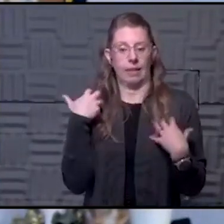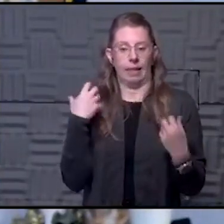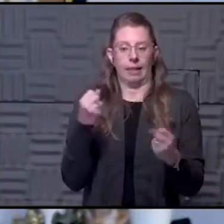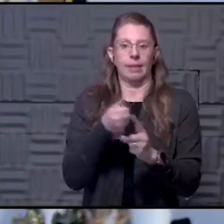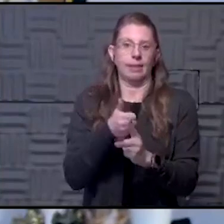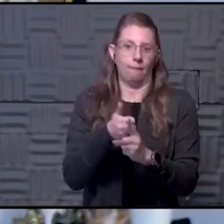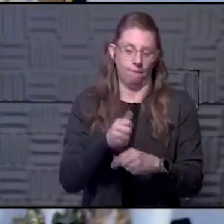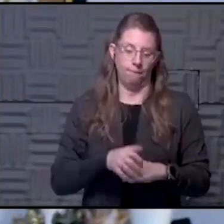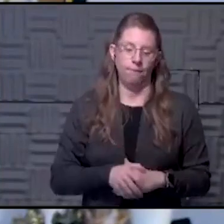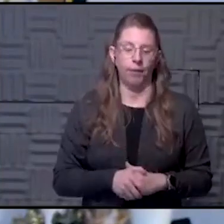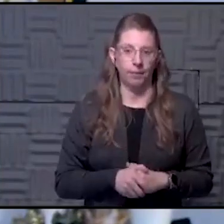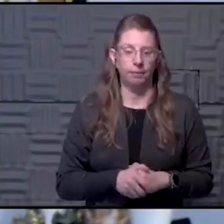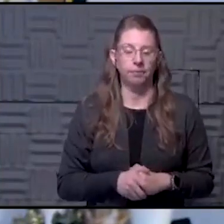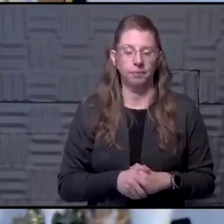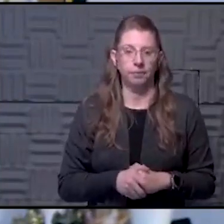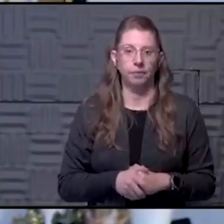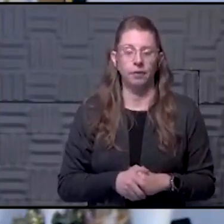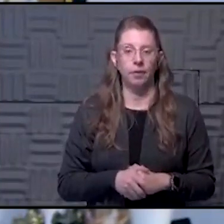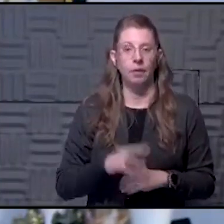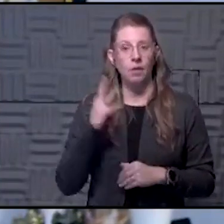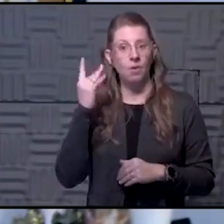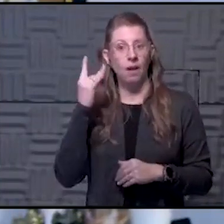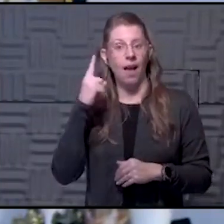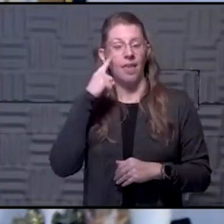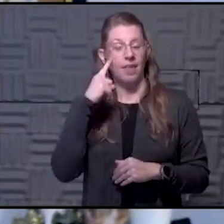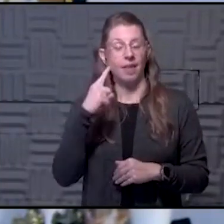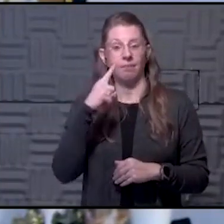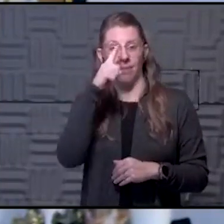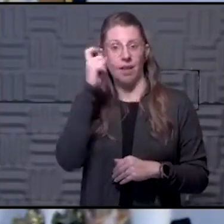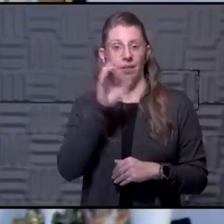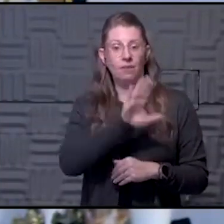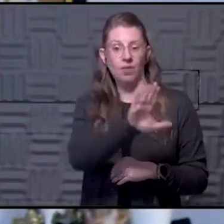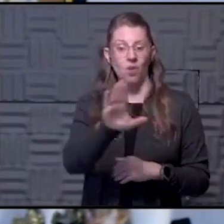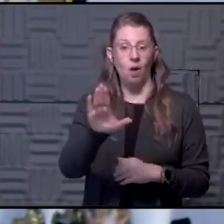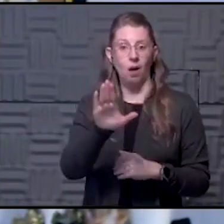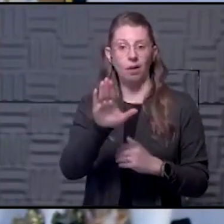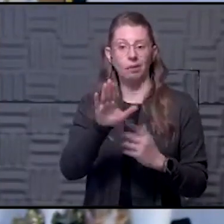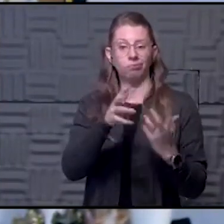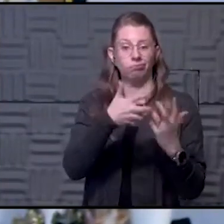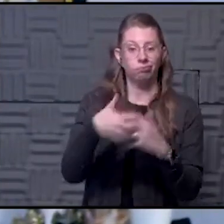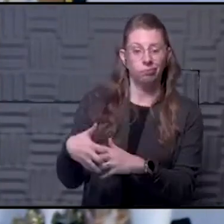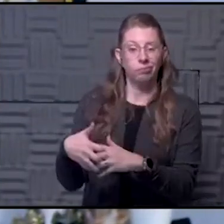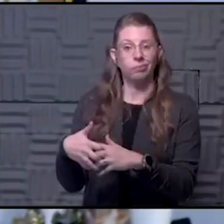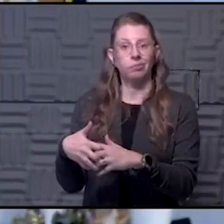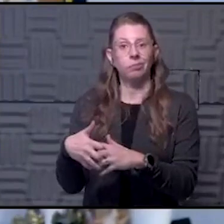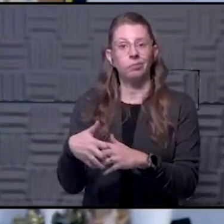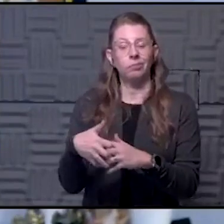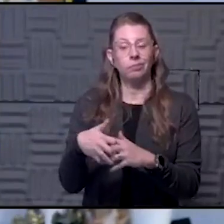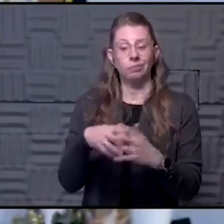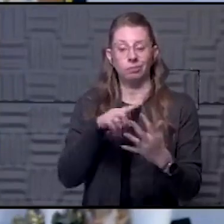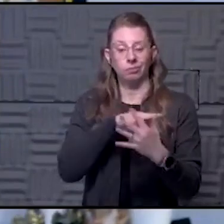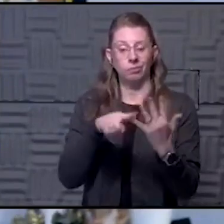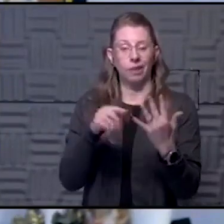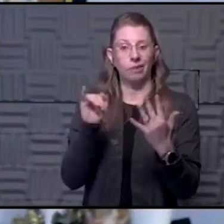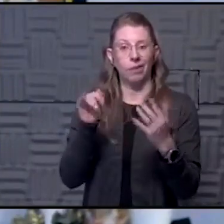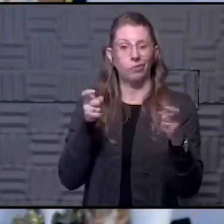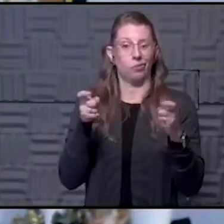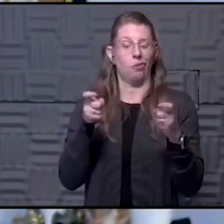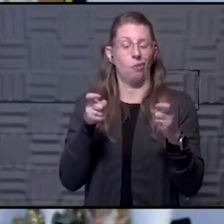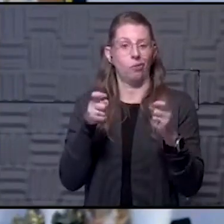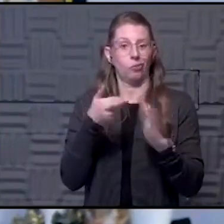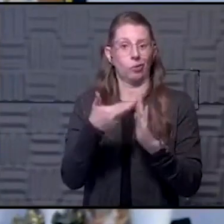itself. And I think that is because of your incorporation of these anti-contagion measures into your